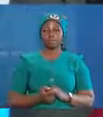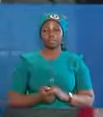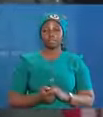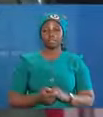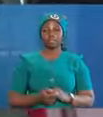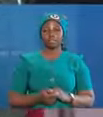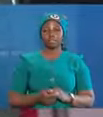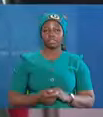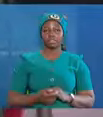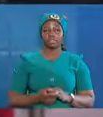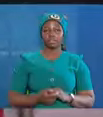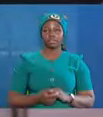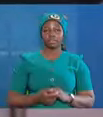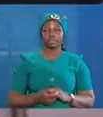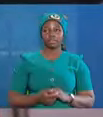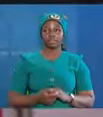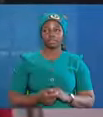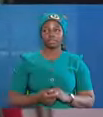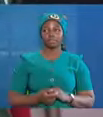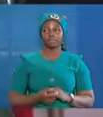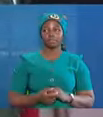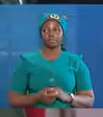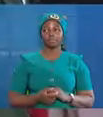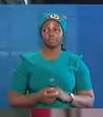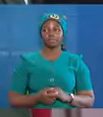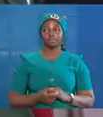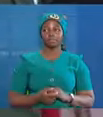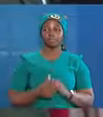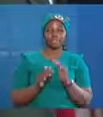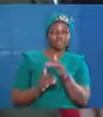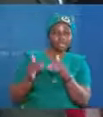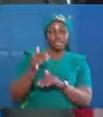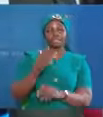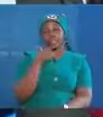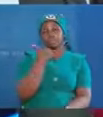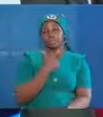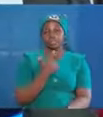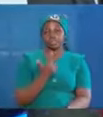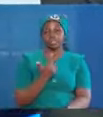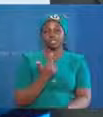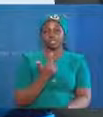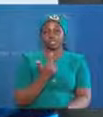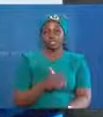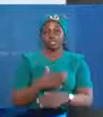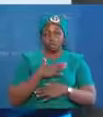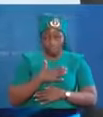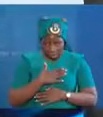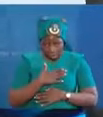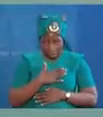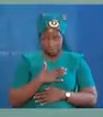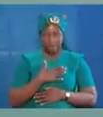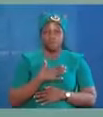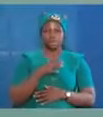All your, yeah, your names are there. And you'll be followed by the Honorable